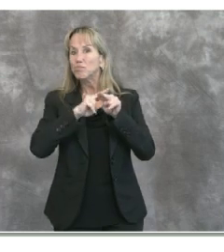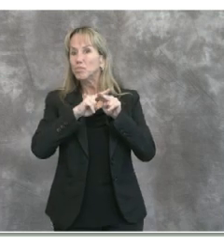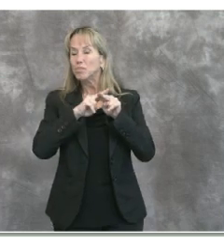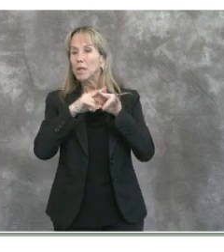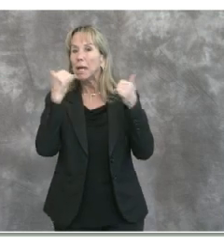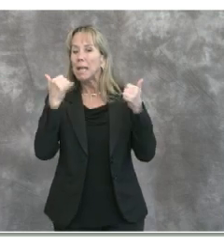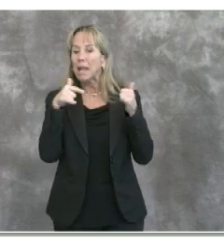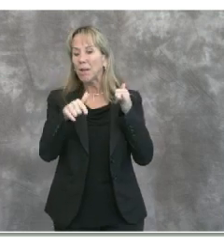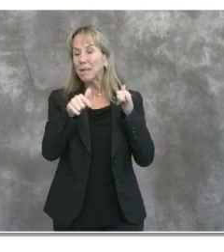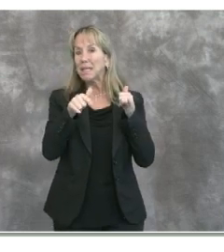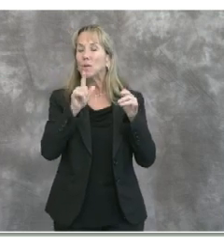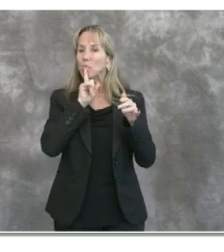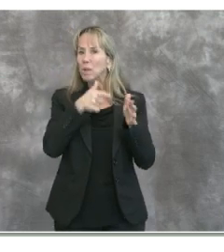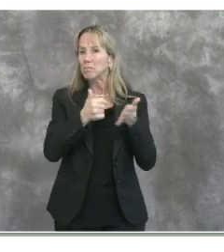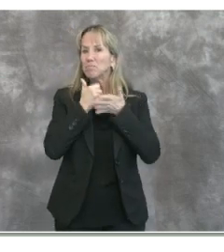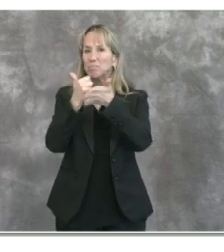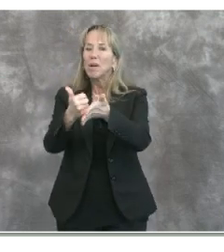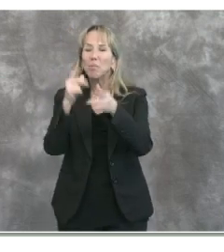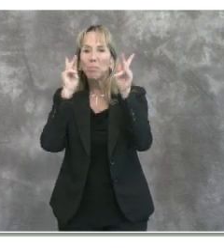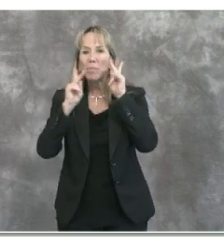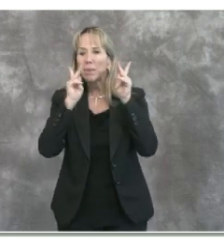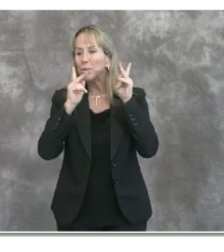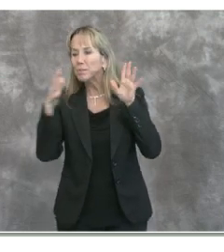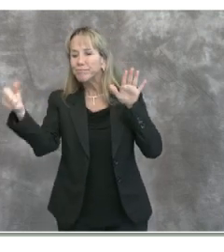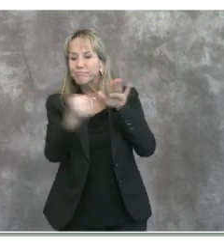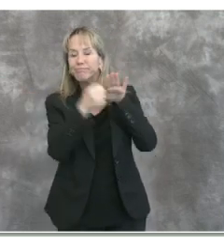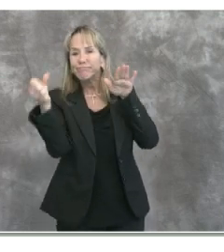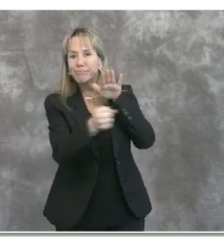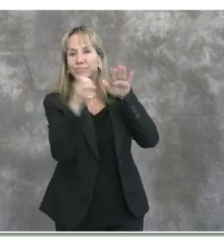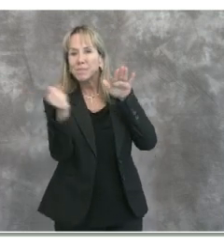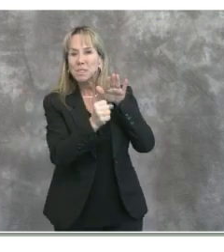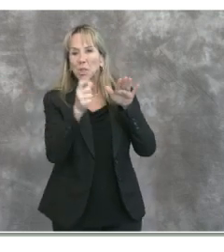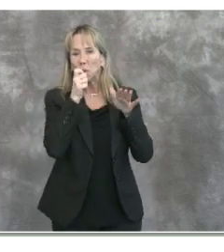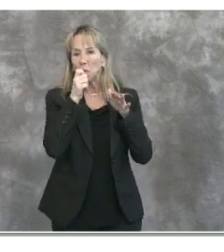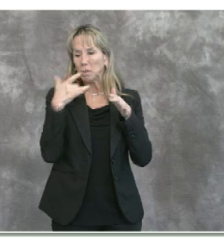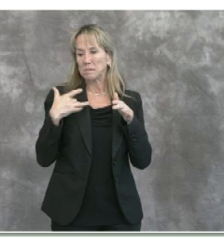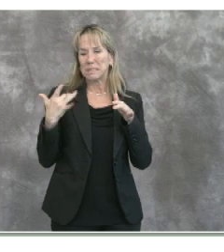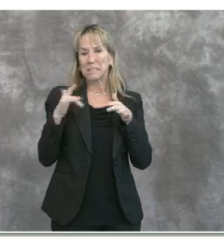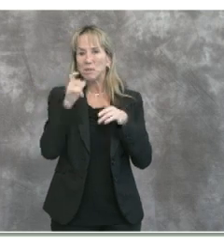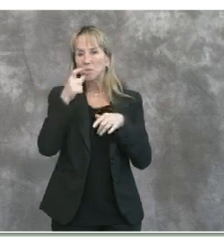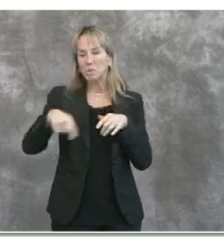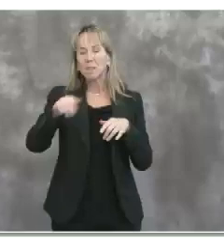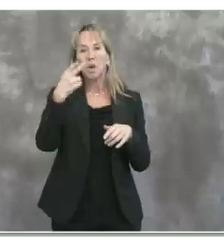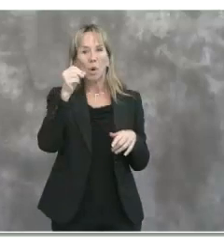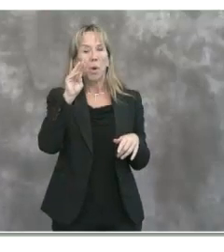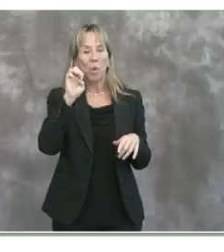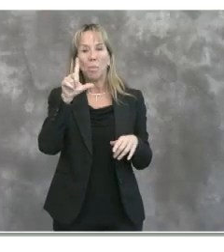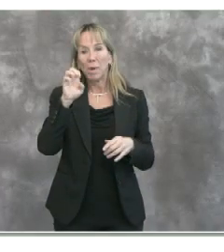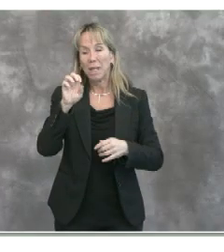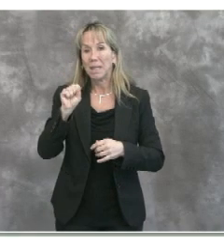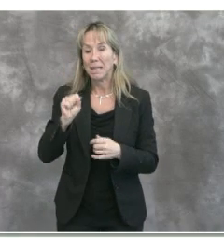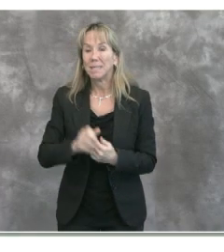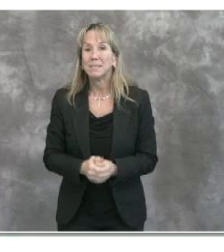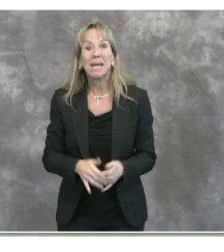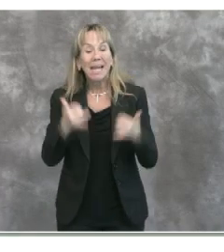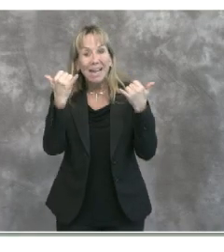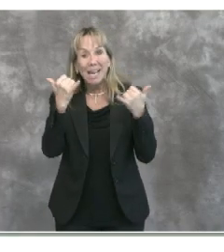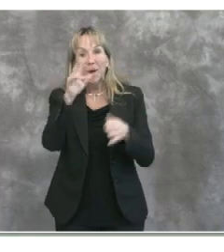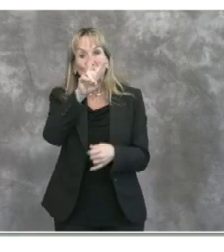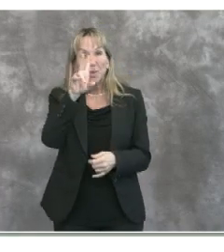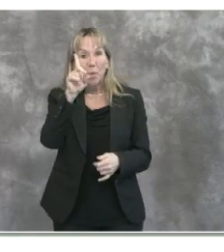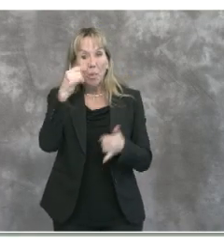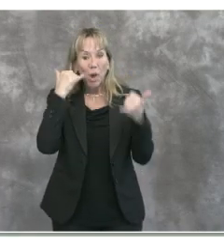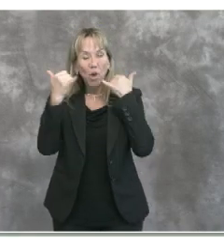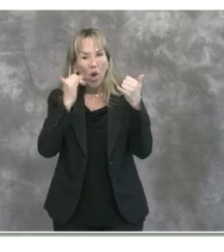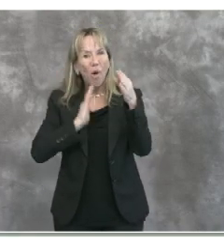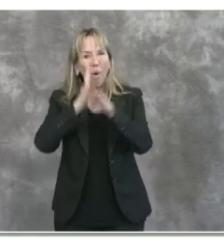the broader effort around homelessness and housing those that are most vulnerable. Outreach efforts, our 211 calls have now topped 70,000